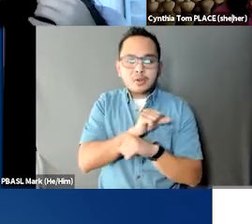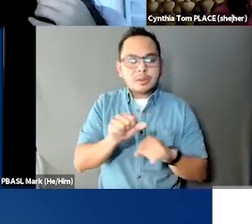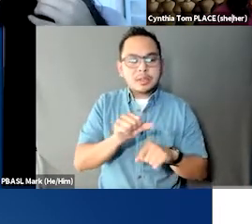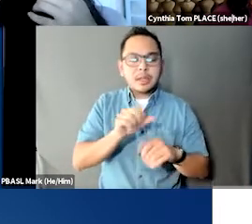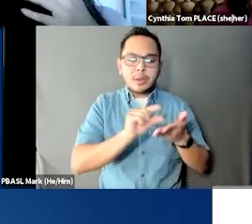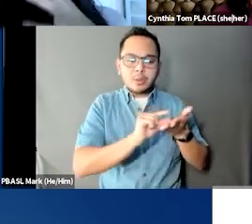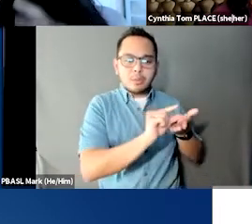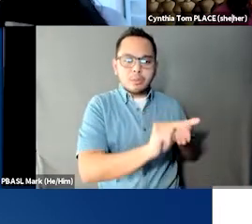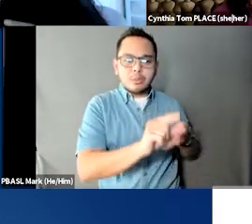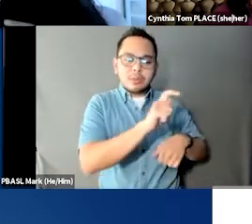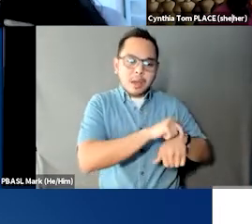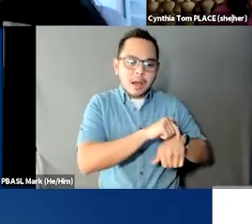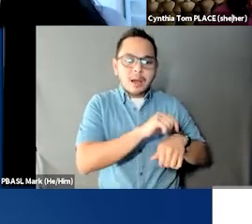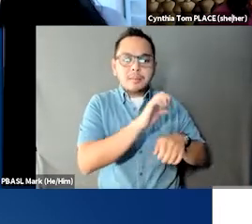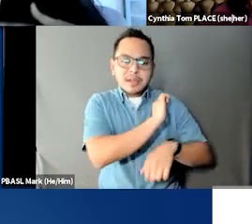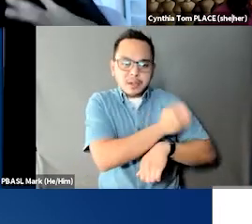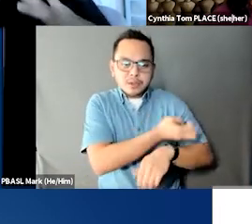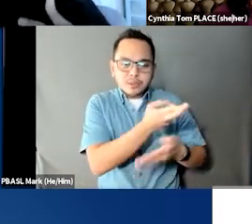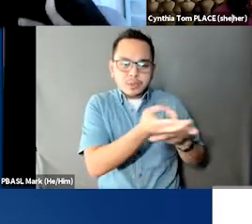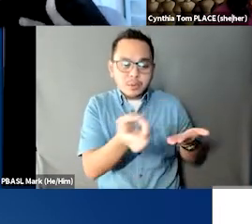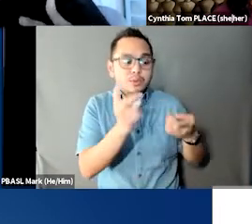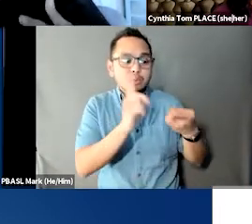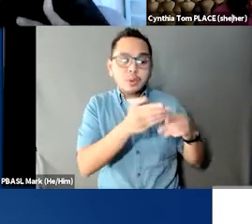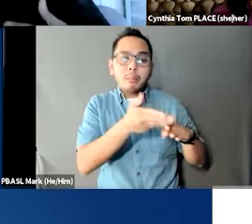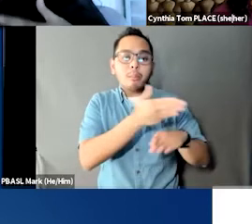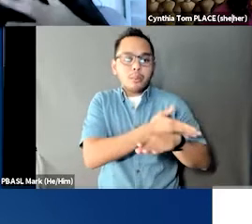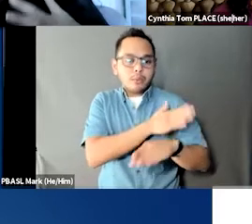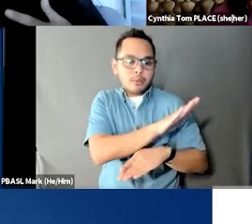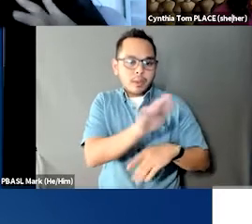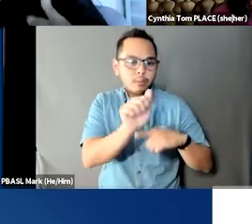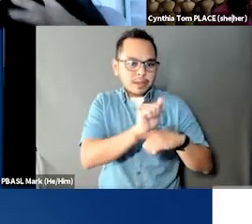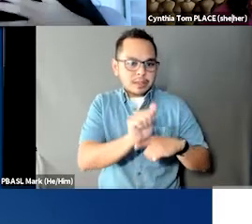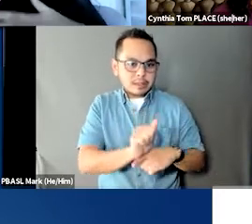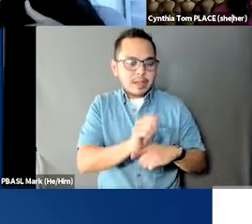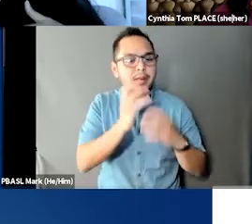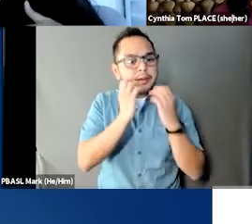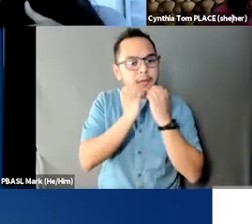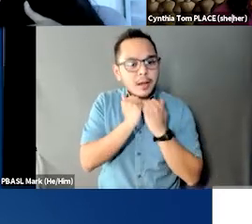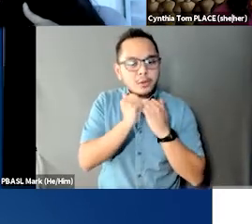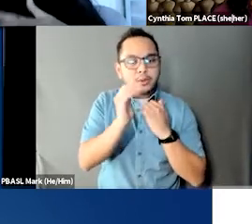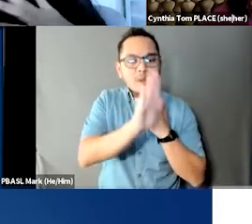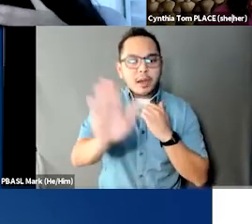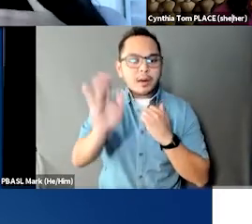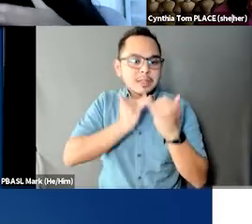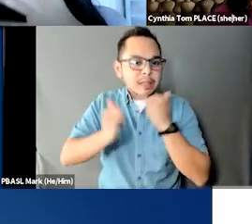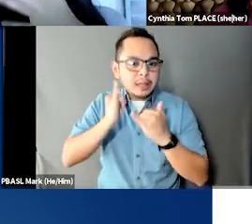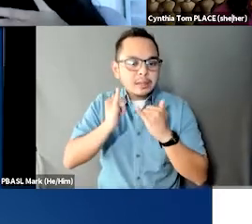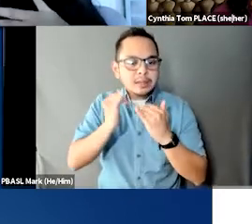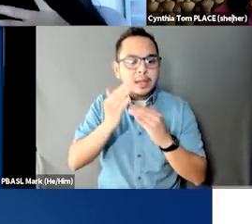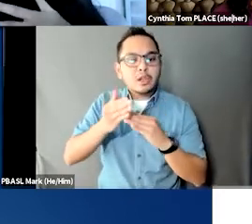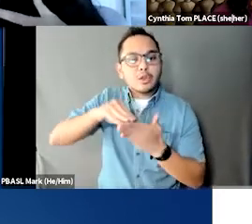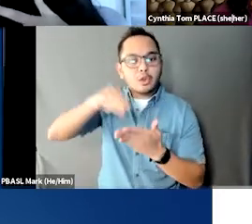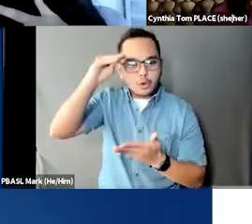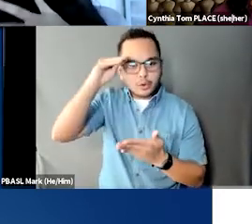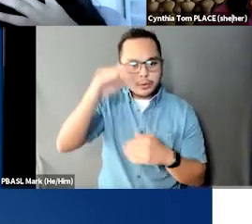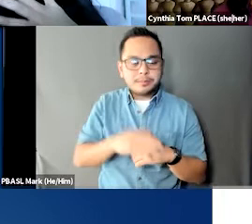and resources into reflecting to improve practice and value the learning that comes from mistakes. So for someone